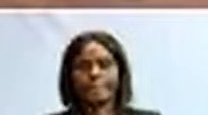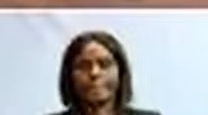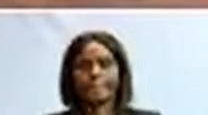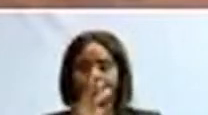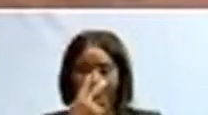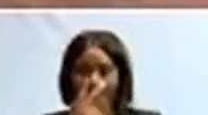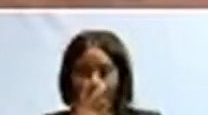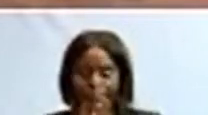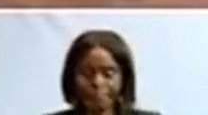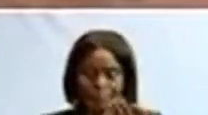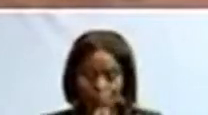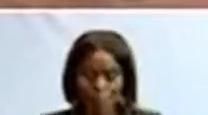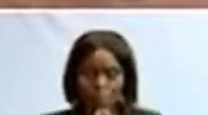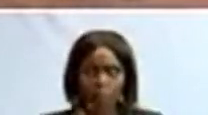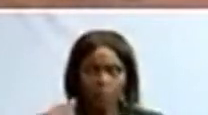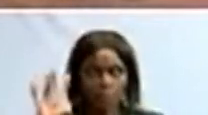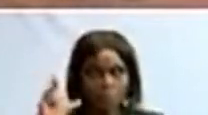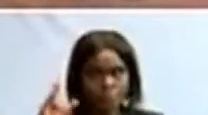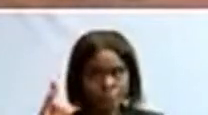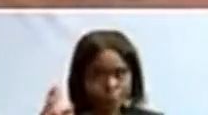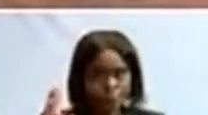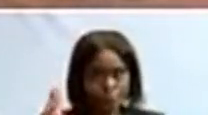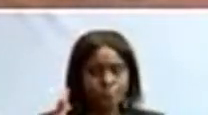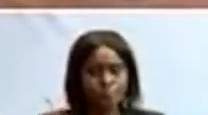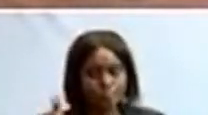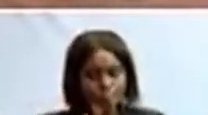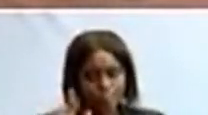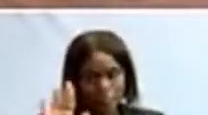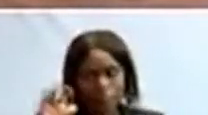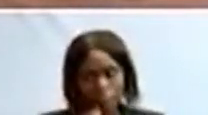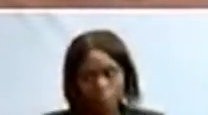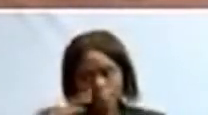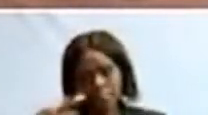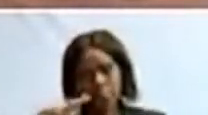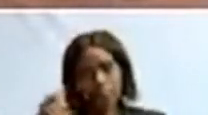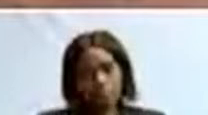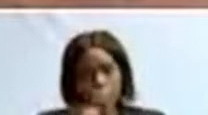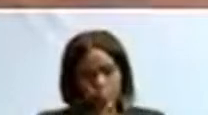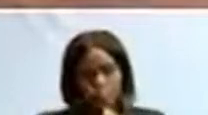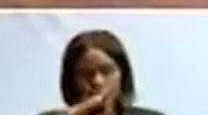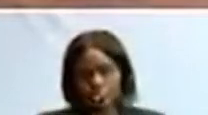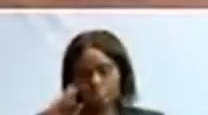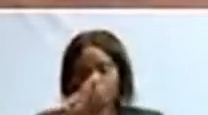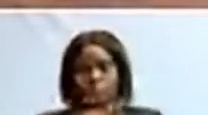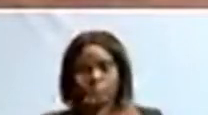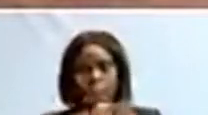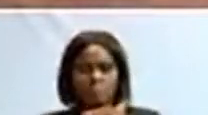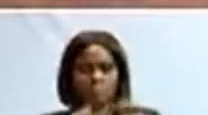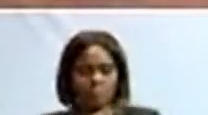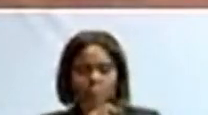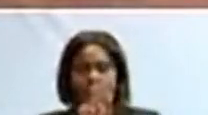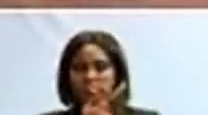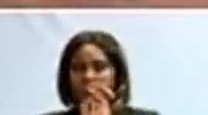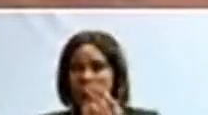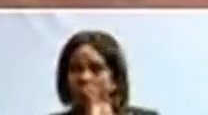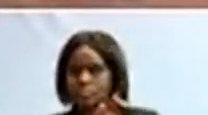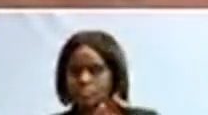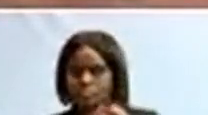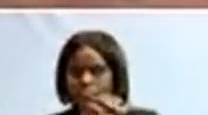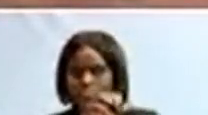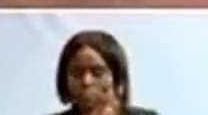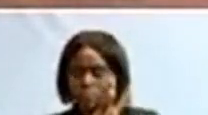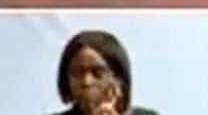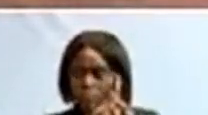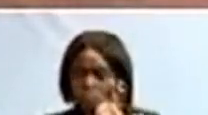See Appendix 17, the application form from the WDCs to